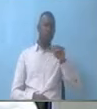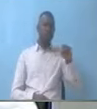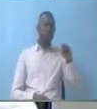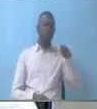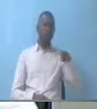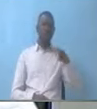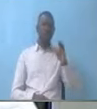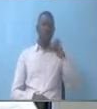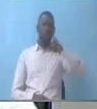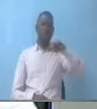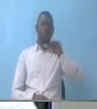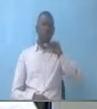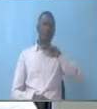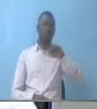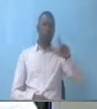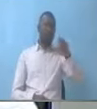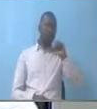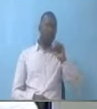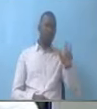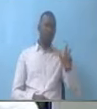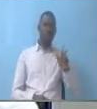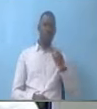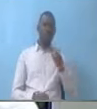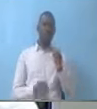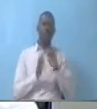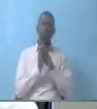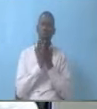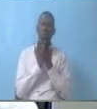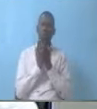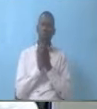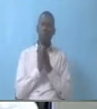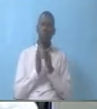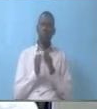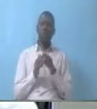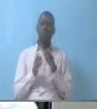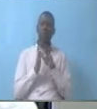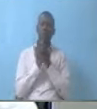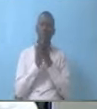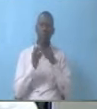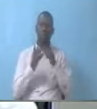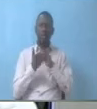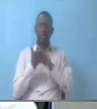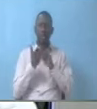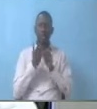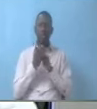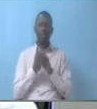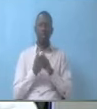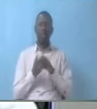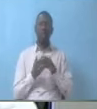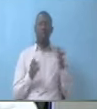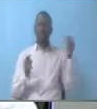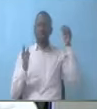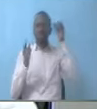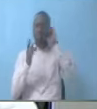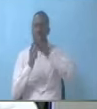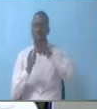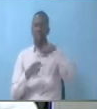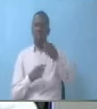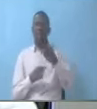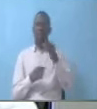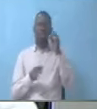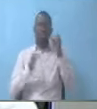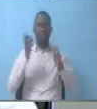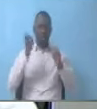Hassan Diallo. Journey for Justice. Moy Johnny for Justice di yoon wo xamni ñu ngi ut deug rek at pages 121 ci